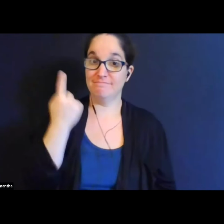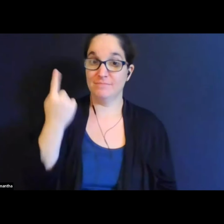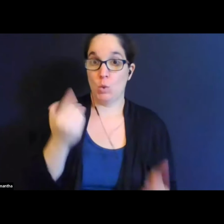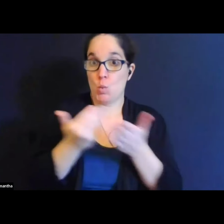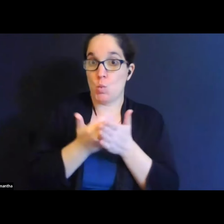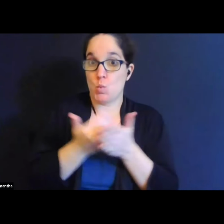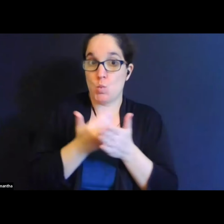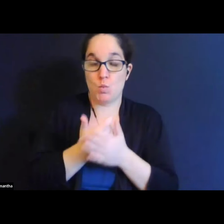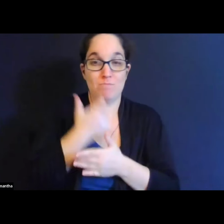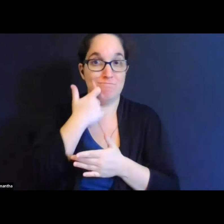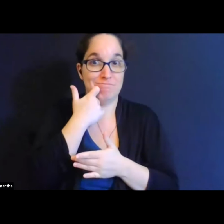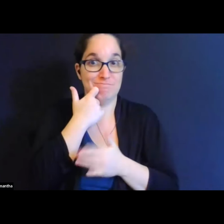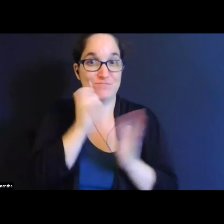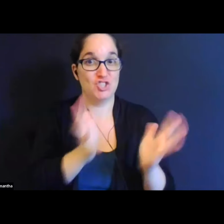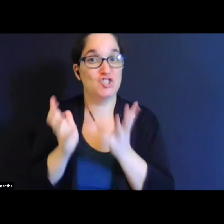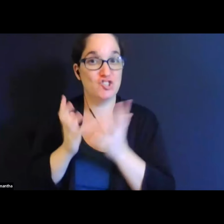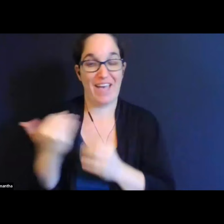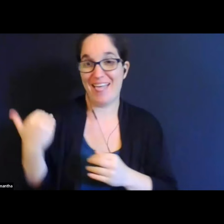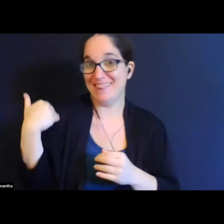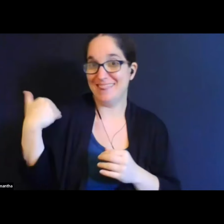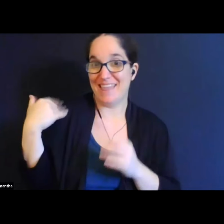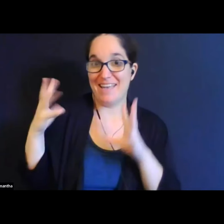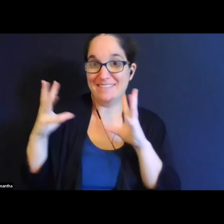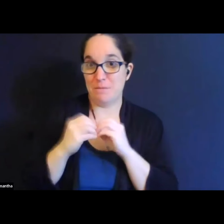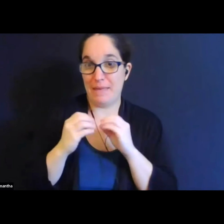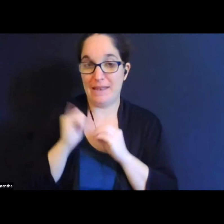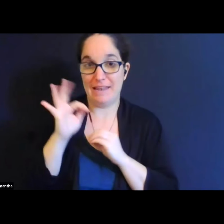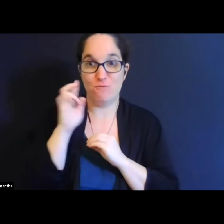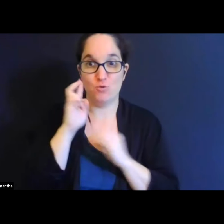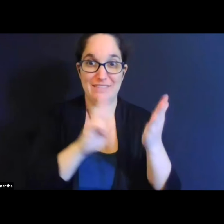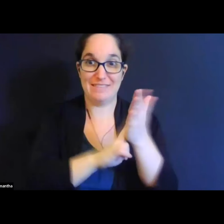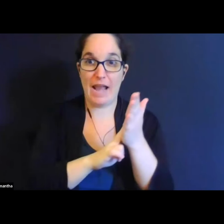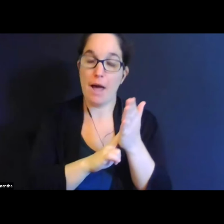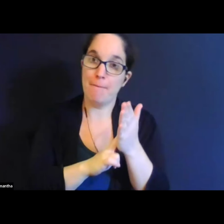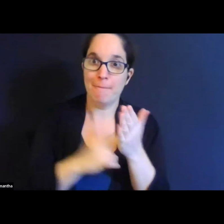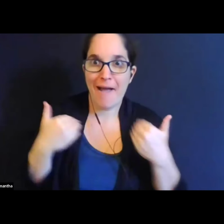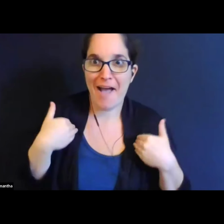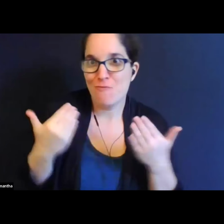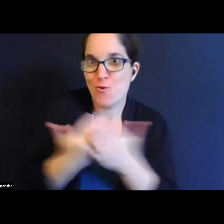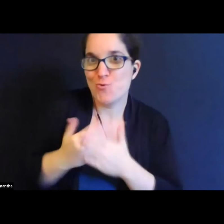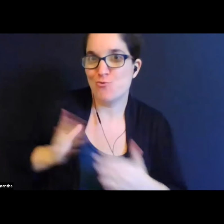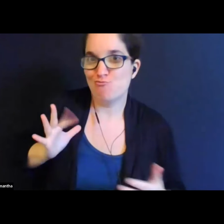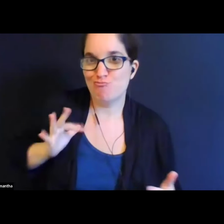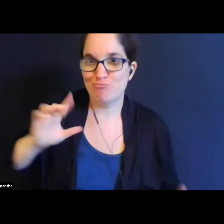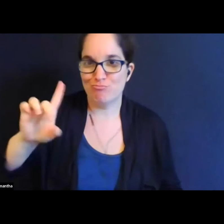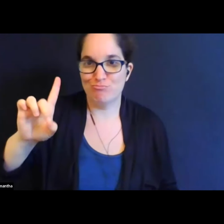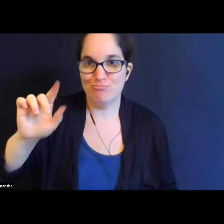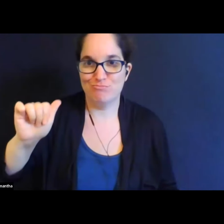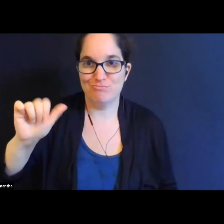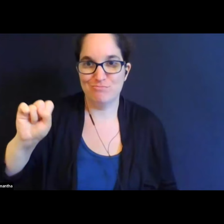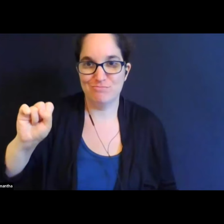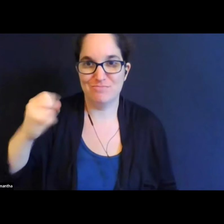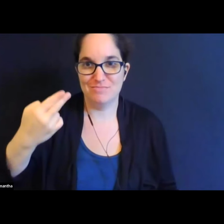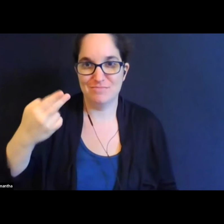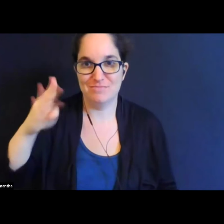since I even talked to you all. If you sign up, there's a new dashboard. And I, again, cannot talk and chew